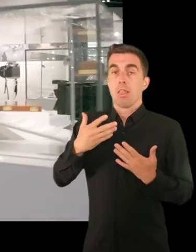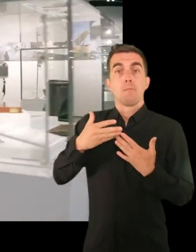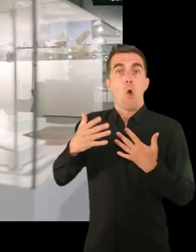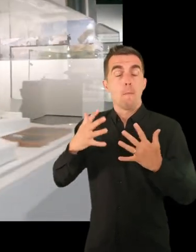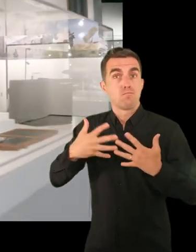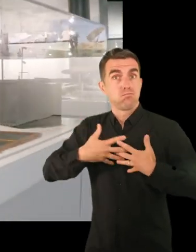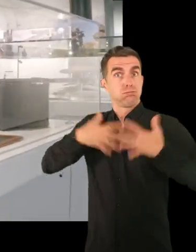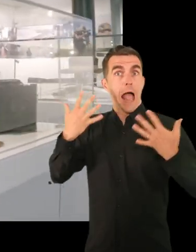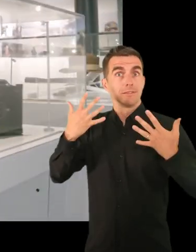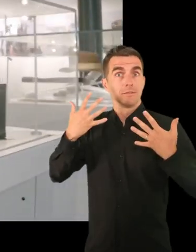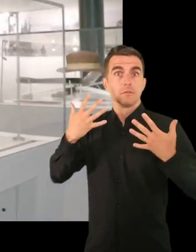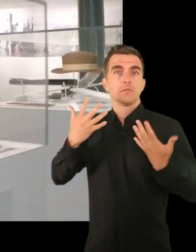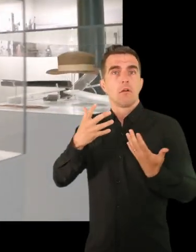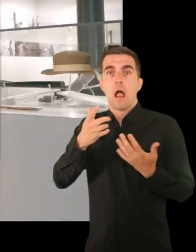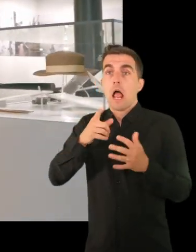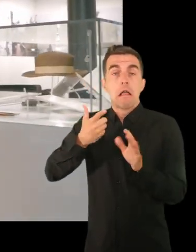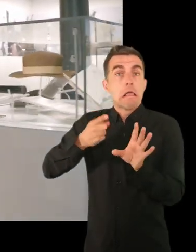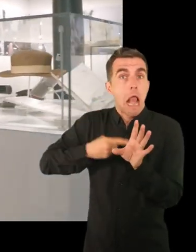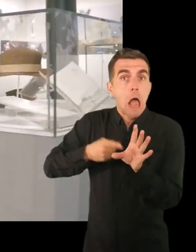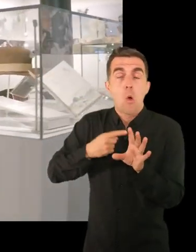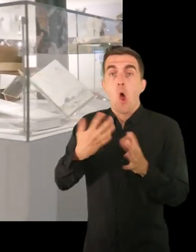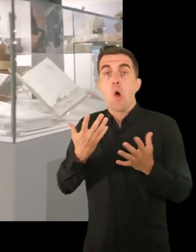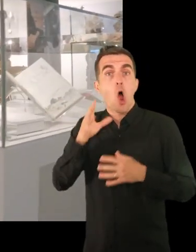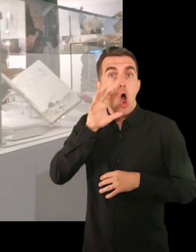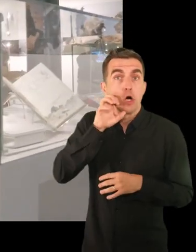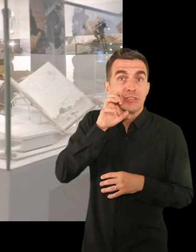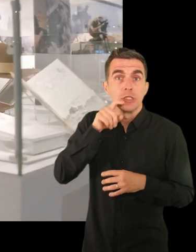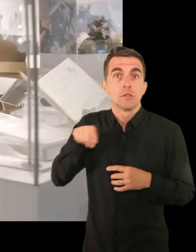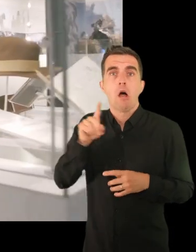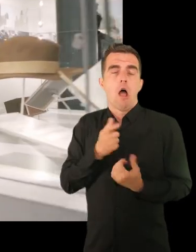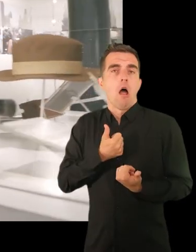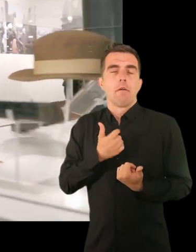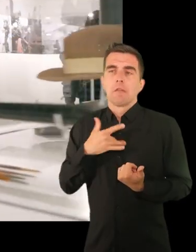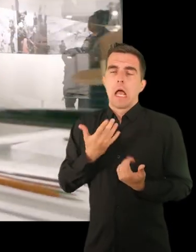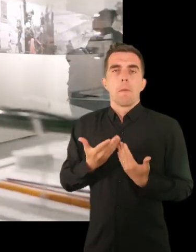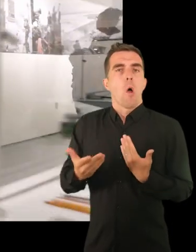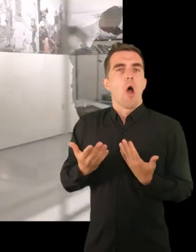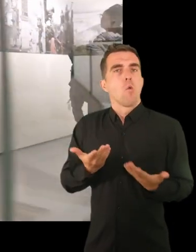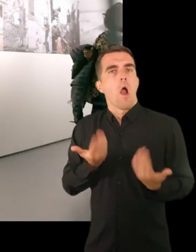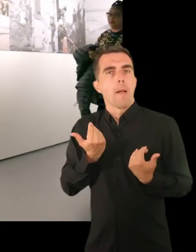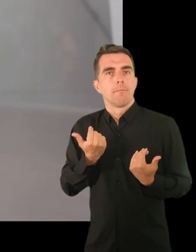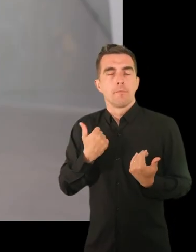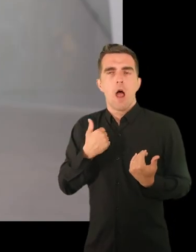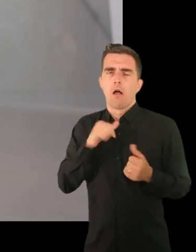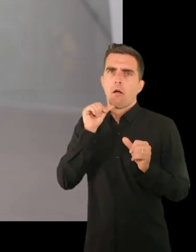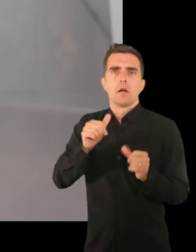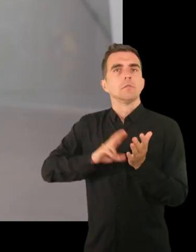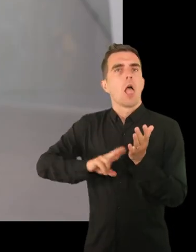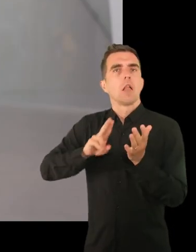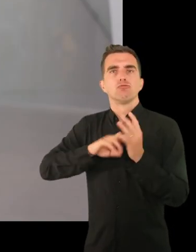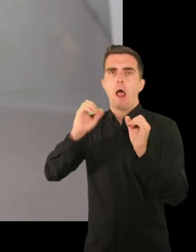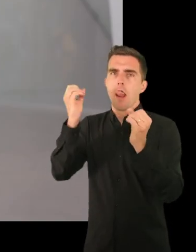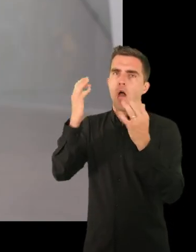like the brighter a room is, like if it was yellow or orange for example, it can feel more welcoming. I love